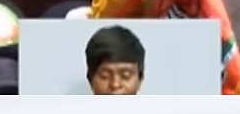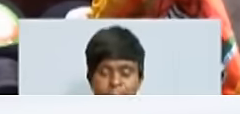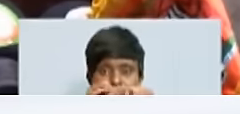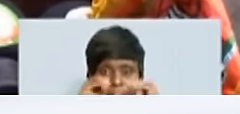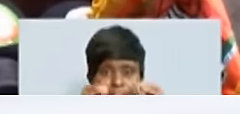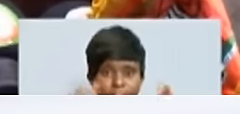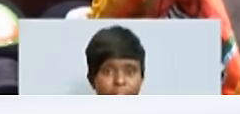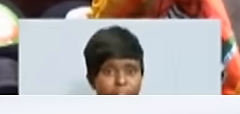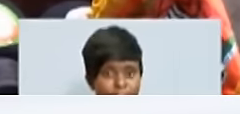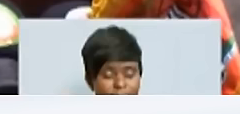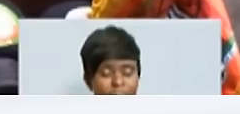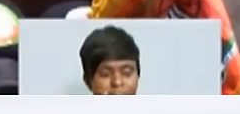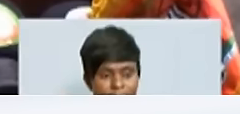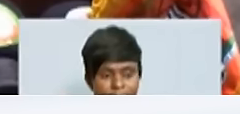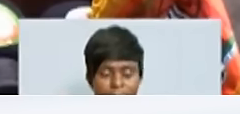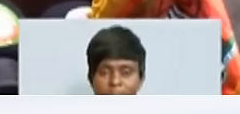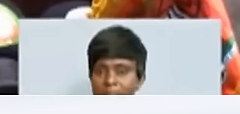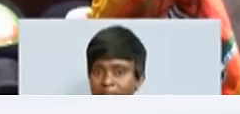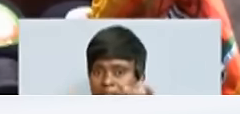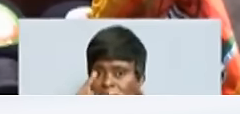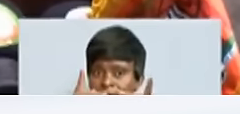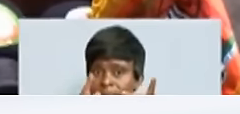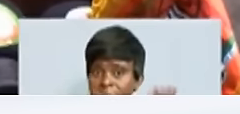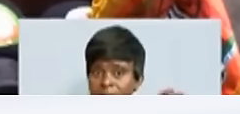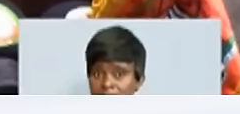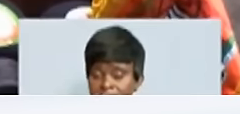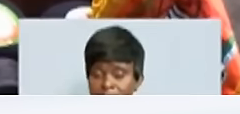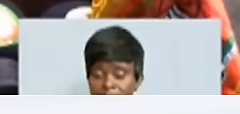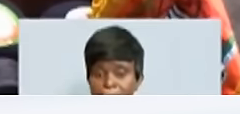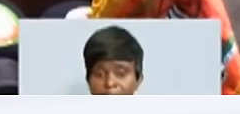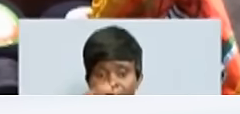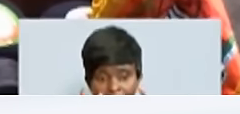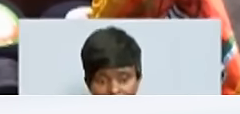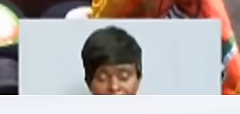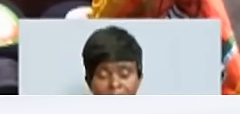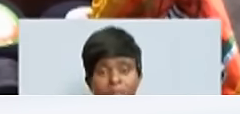teachers and other public service workers to settle